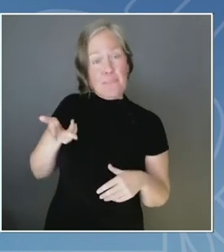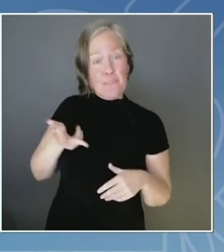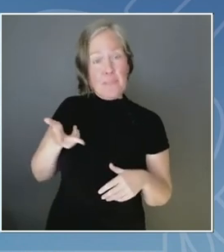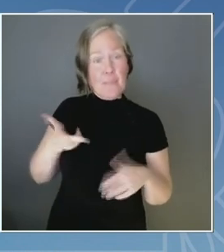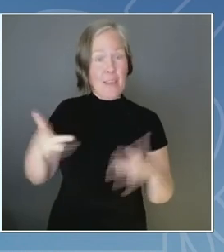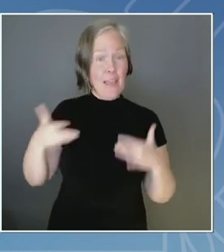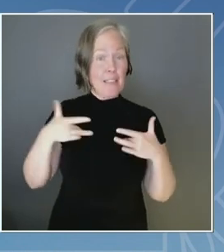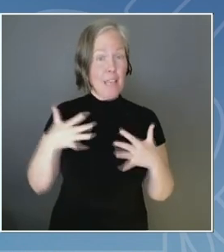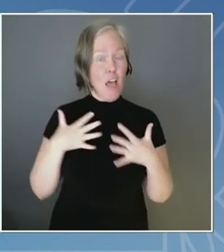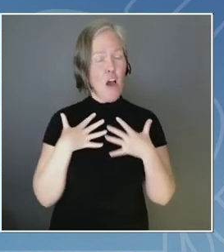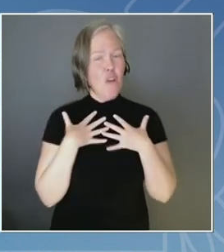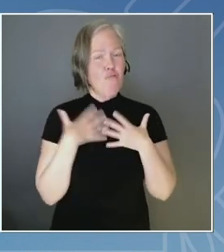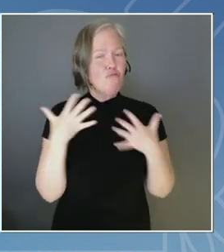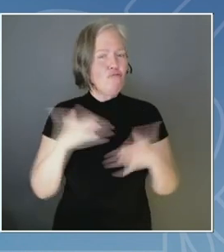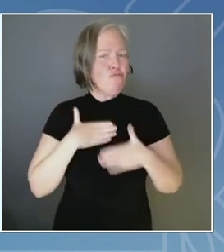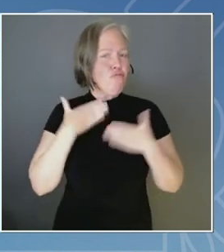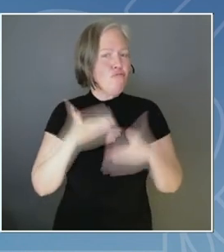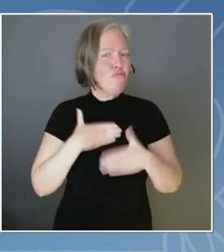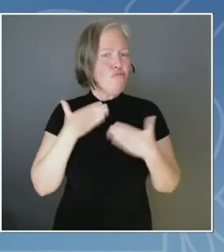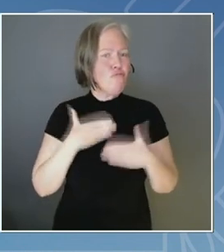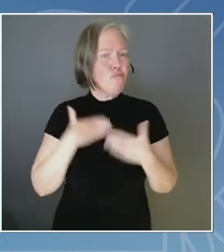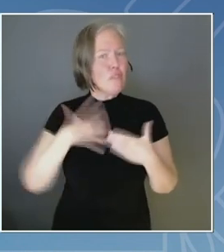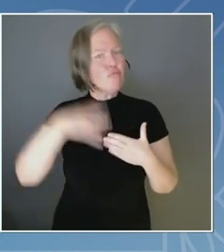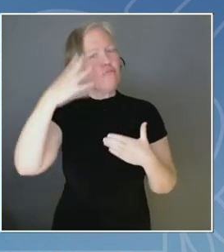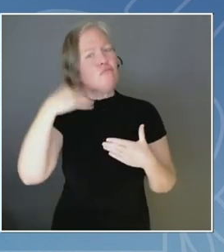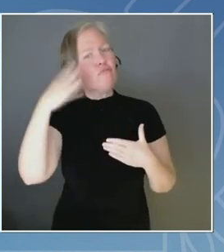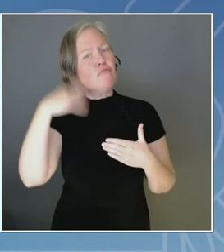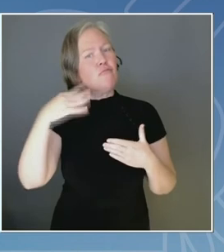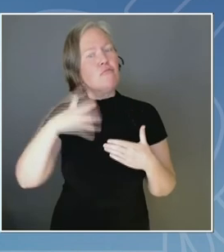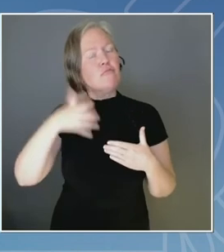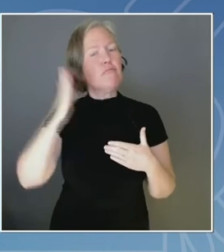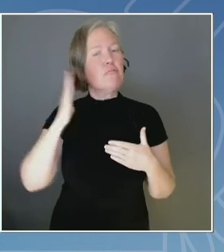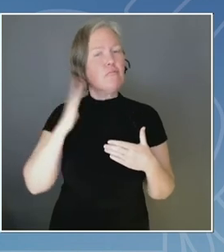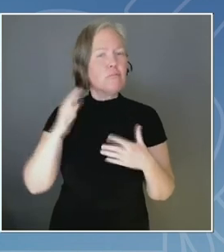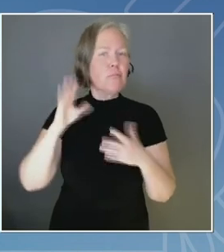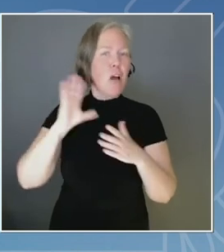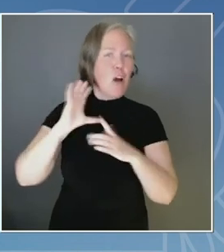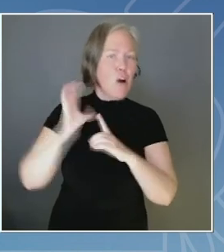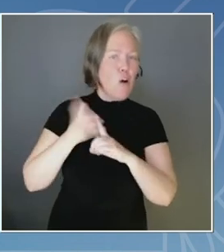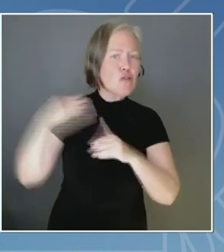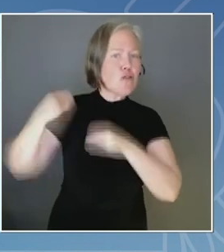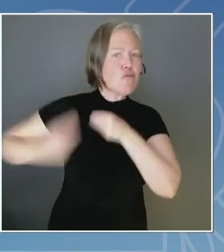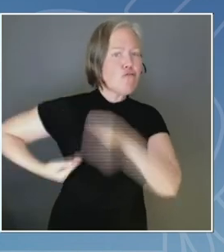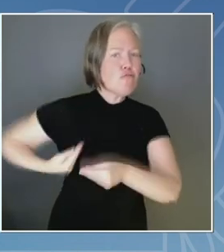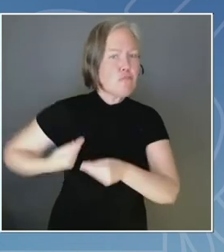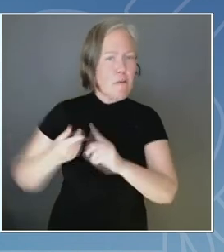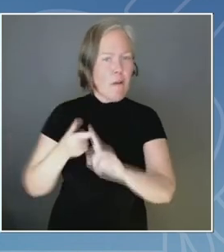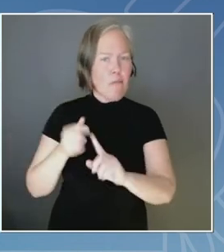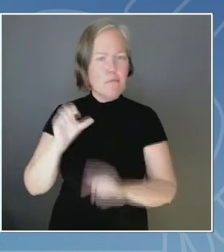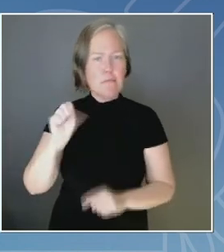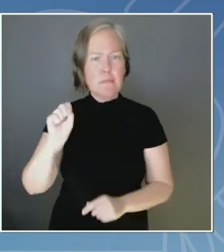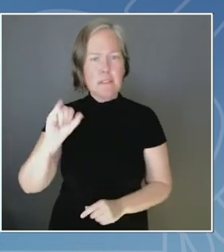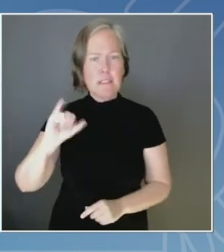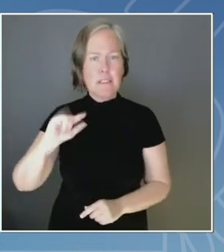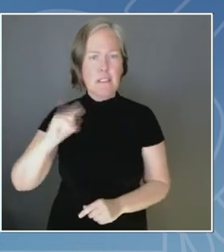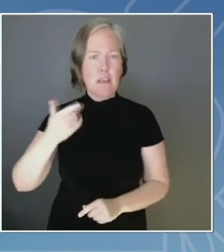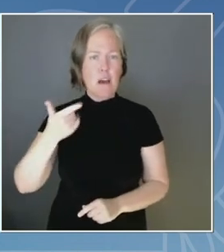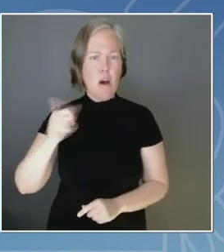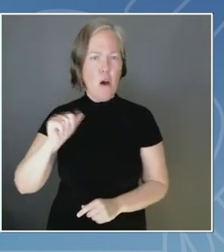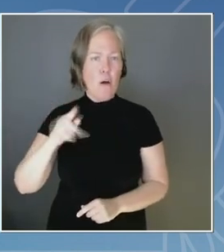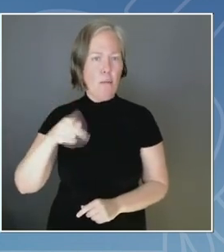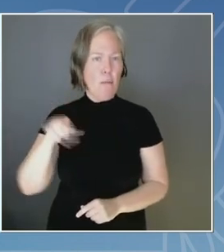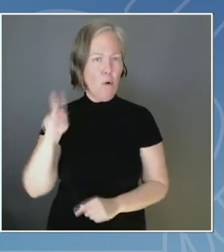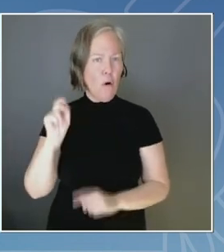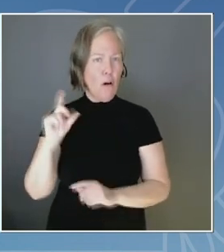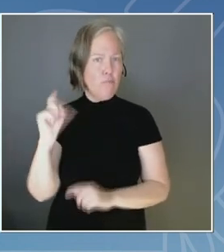Singapore background, because the culture and things like this. So when our American friend asking